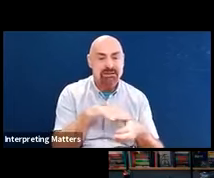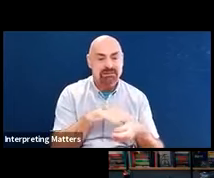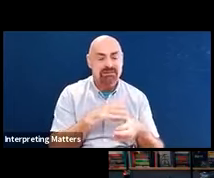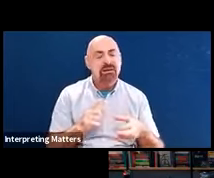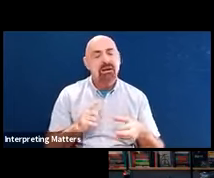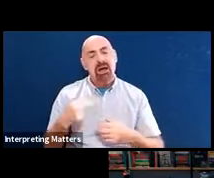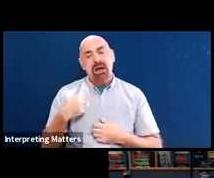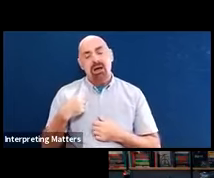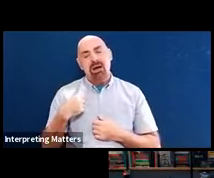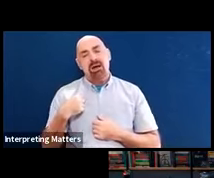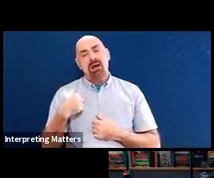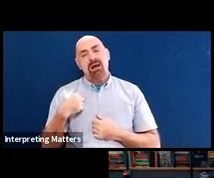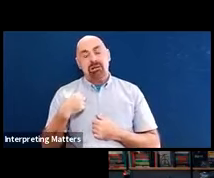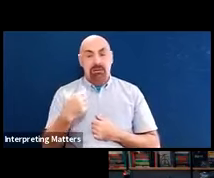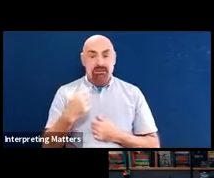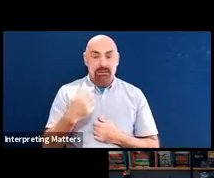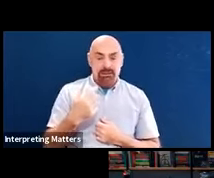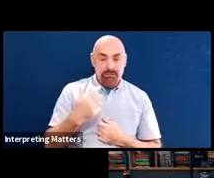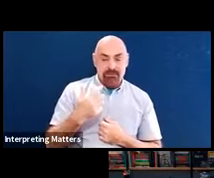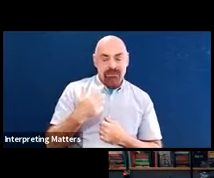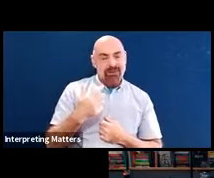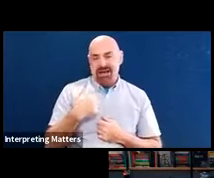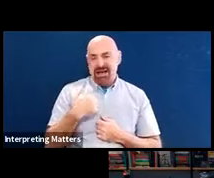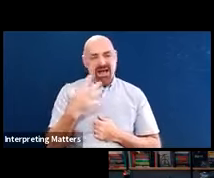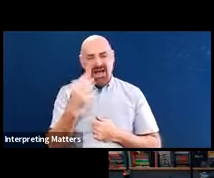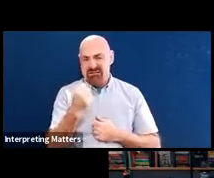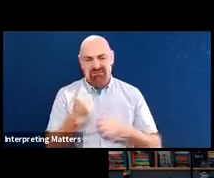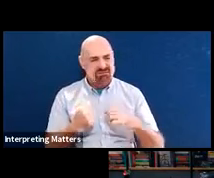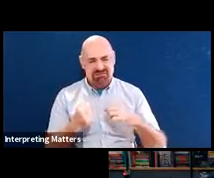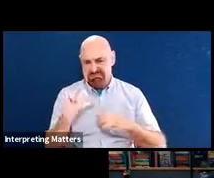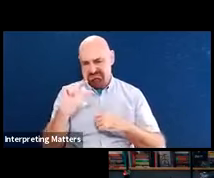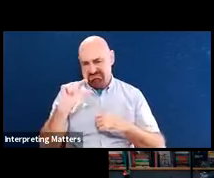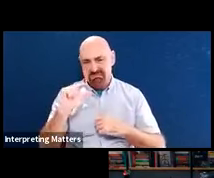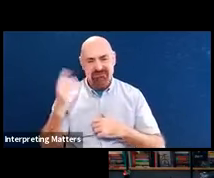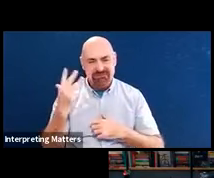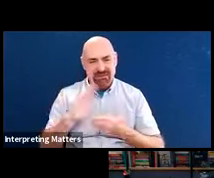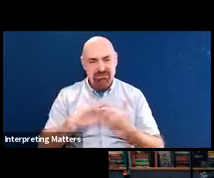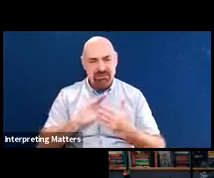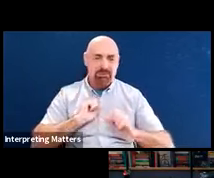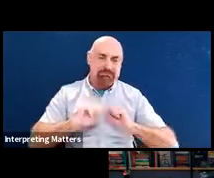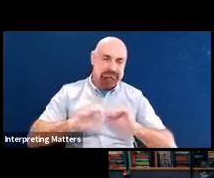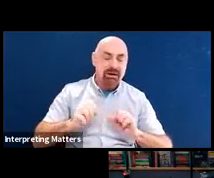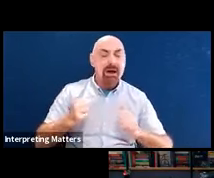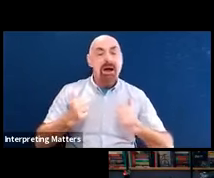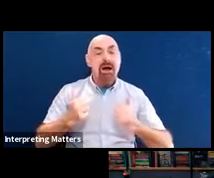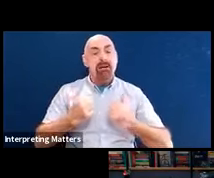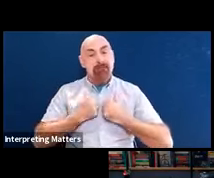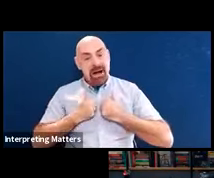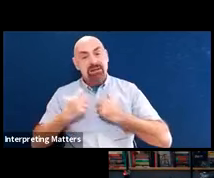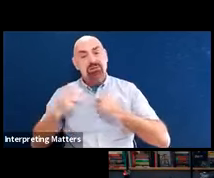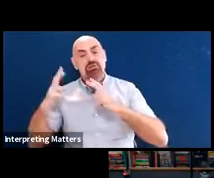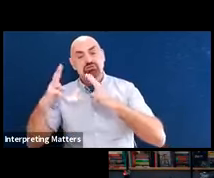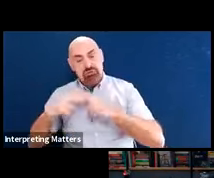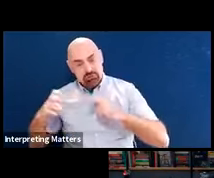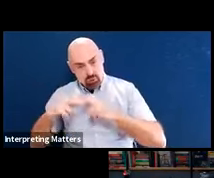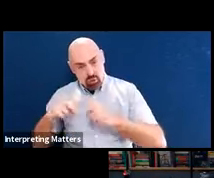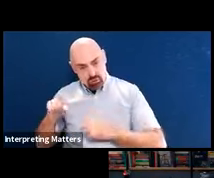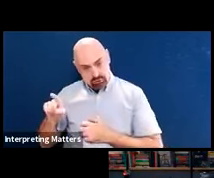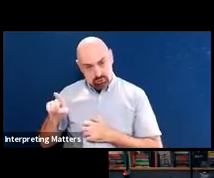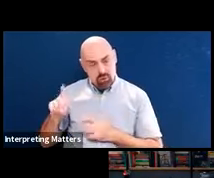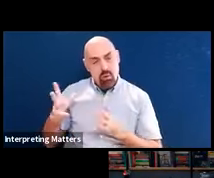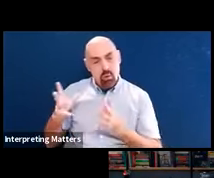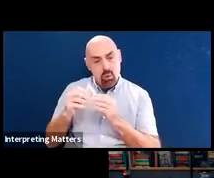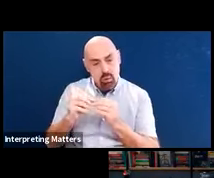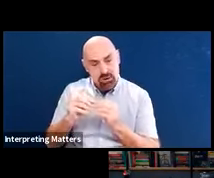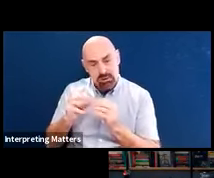work, 10 to 15 minutes isn't tons of time to say everything that you're doing, but some of the ongoing work that I'm doing together with